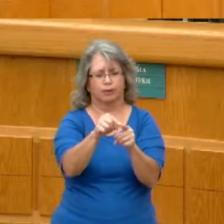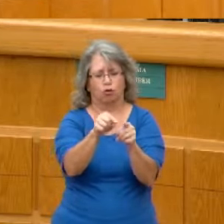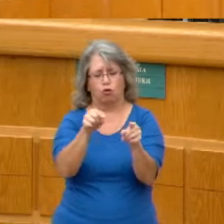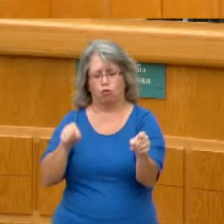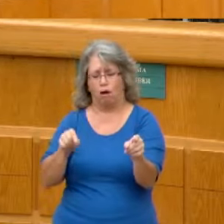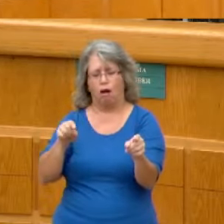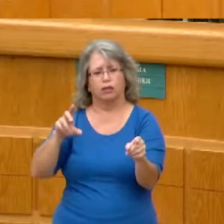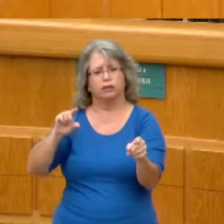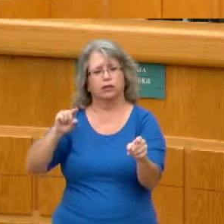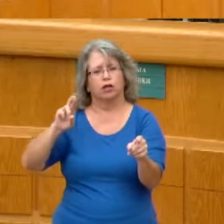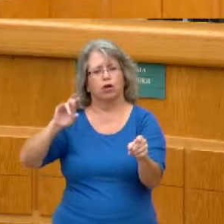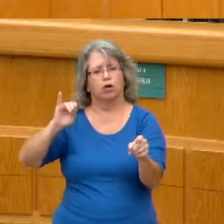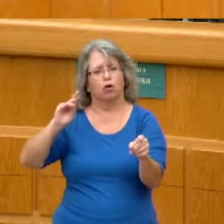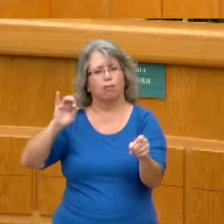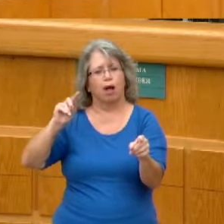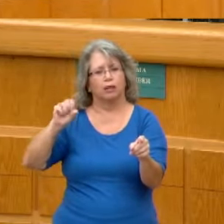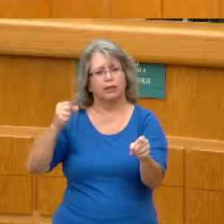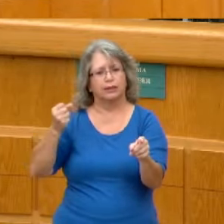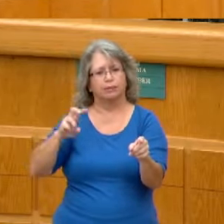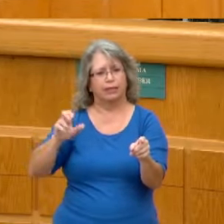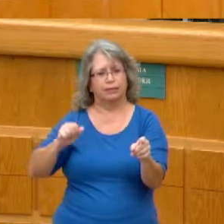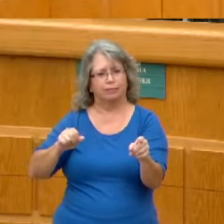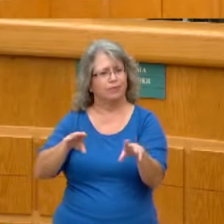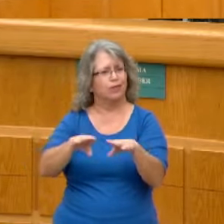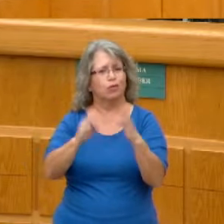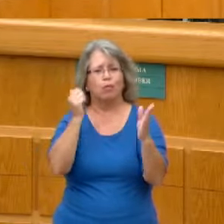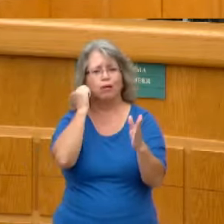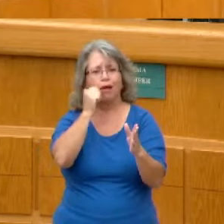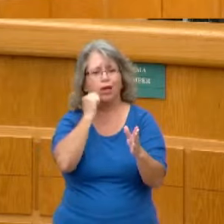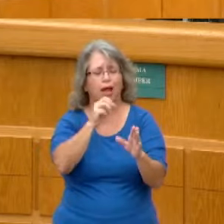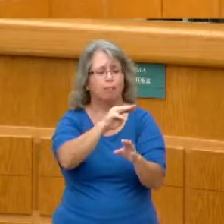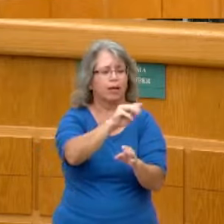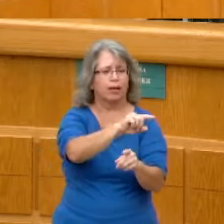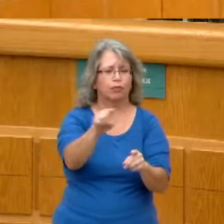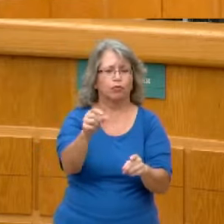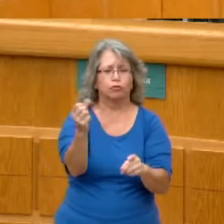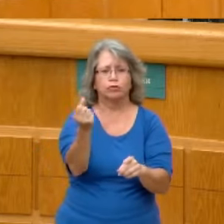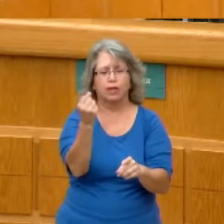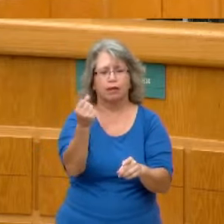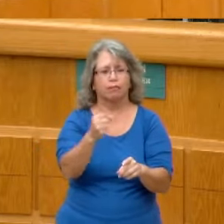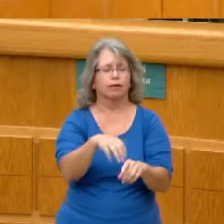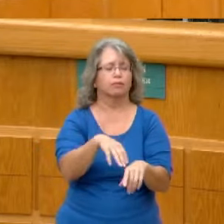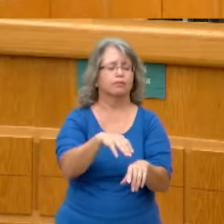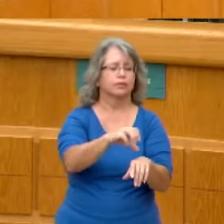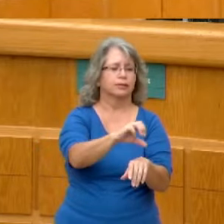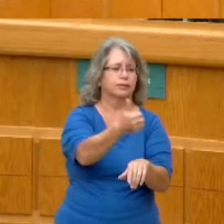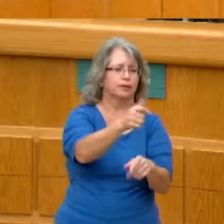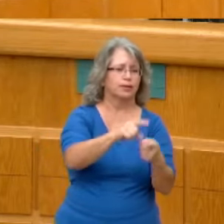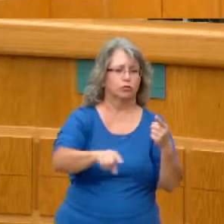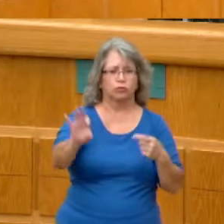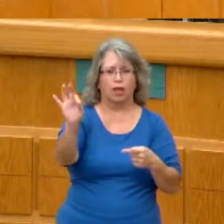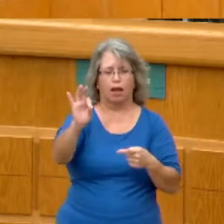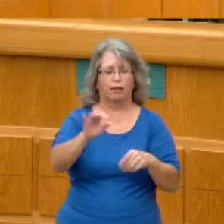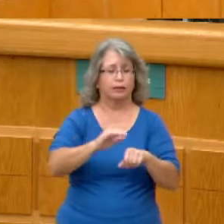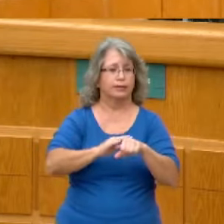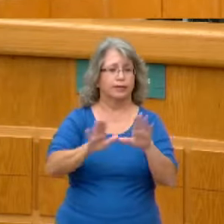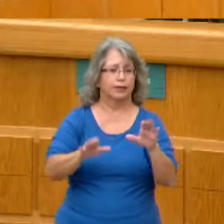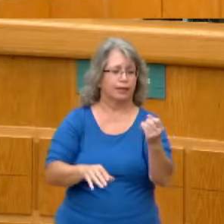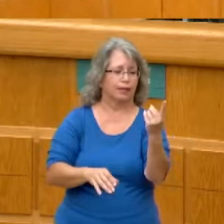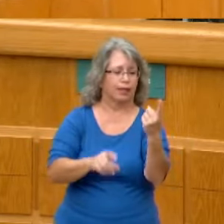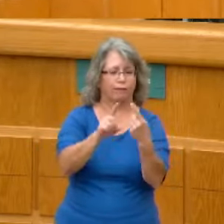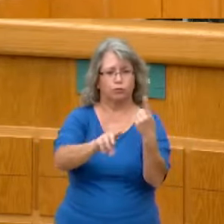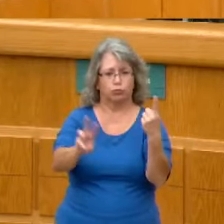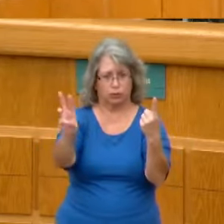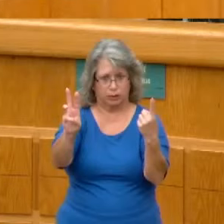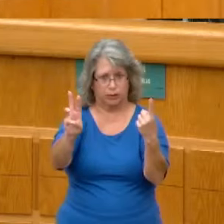open daily, Monday through Saturday from 10 a.m. to 9 p.m. and Sunday from 11 a.m. to 6 p.m. For